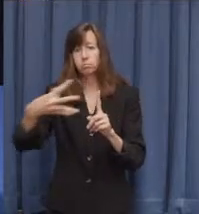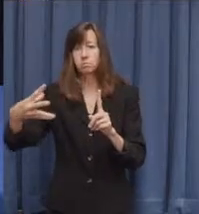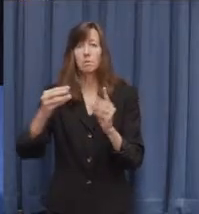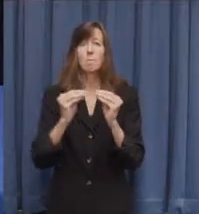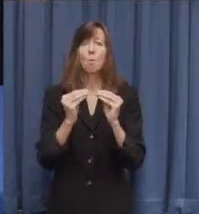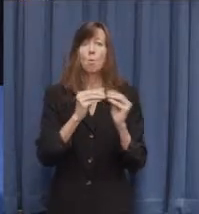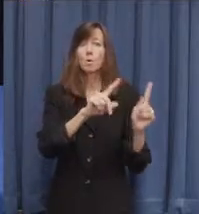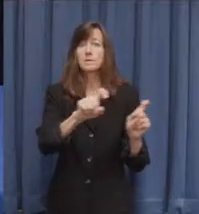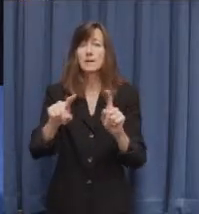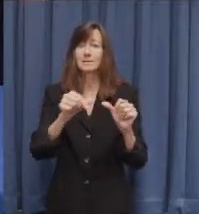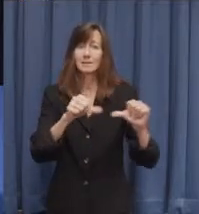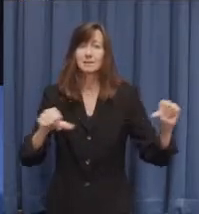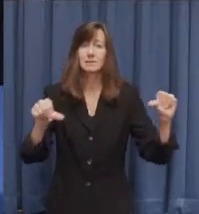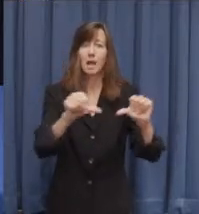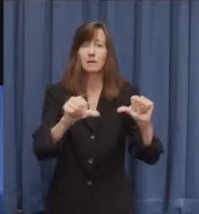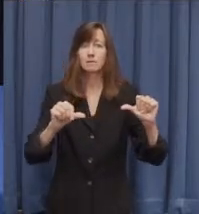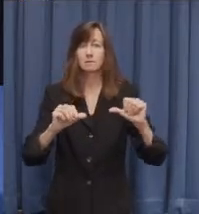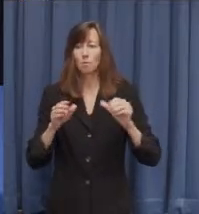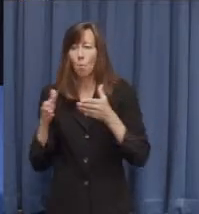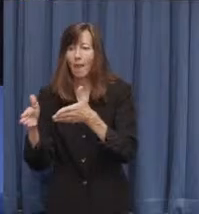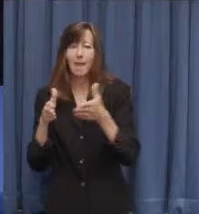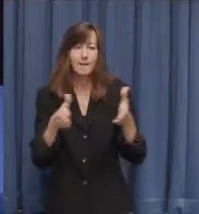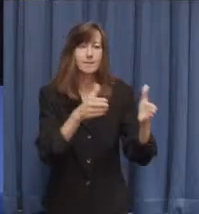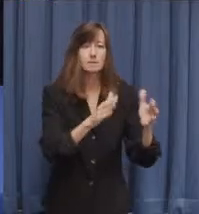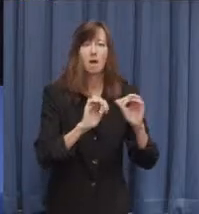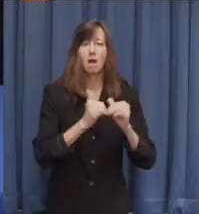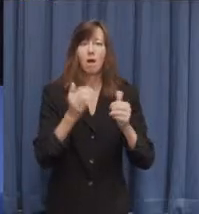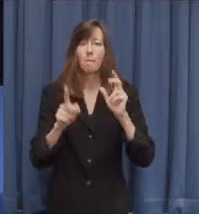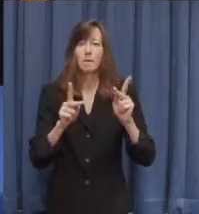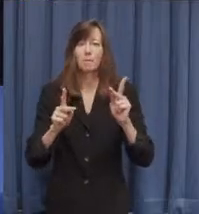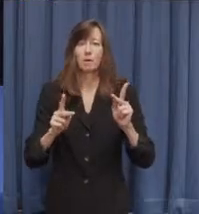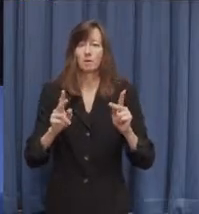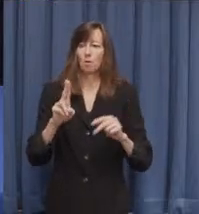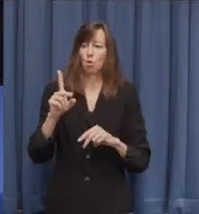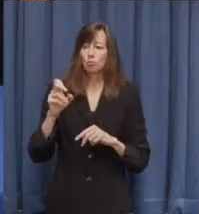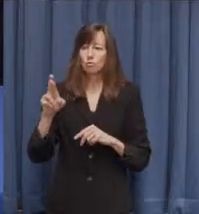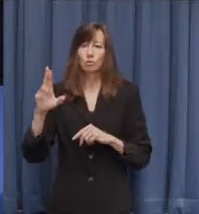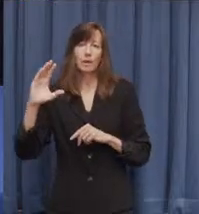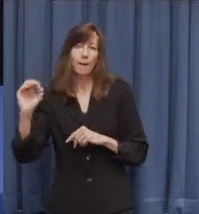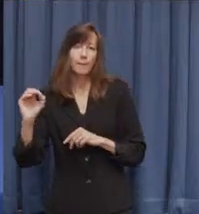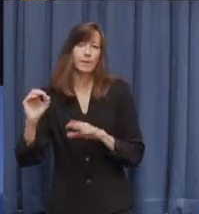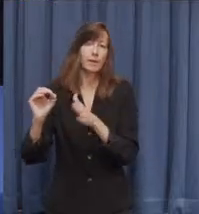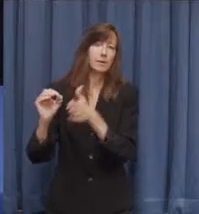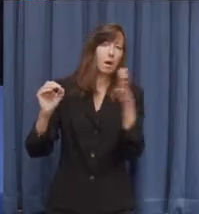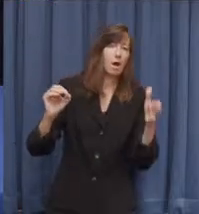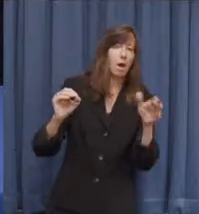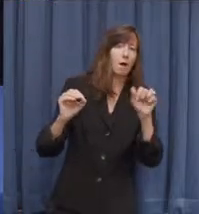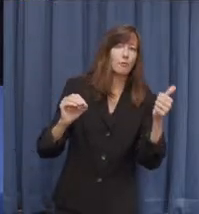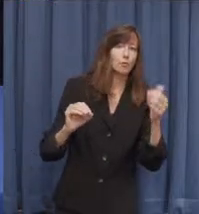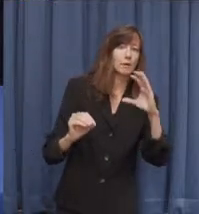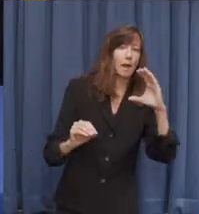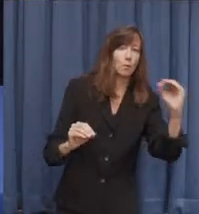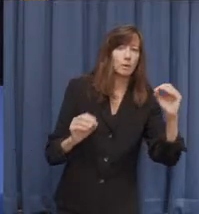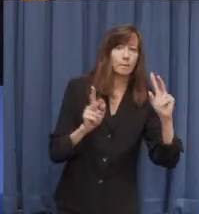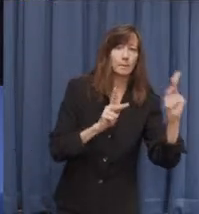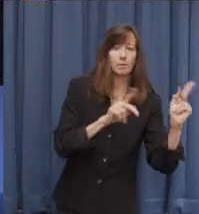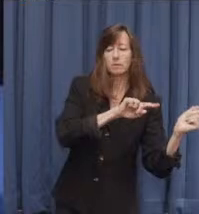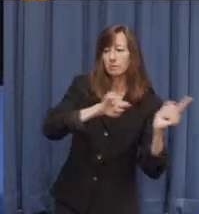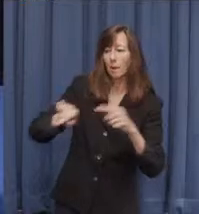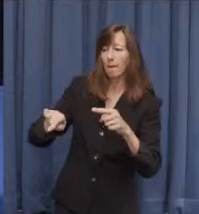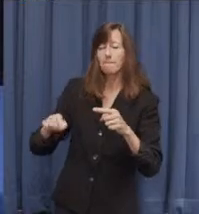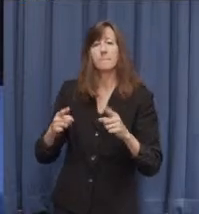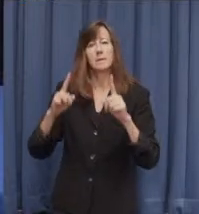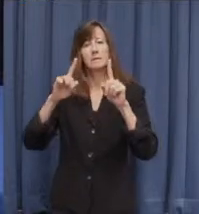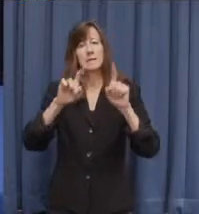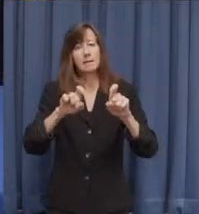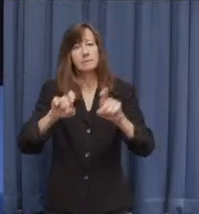of Ulster County and even from neighboring counties that need to be tested can make sure that they get tested. And so as part of our